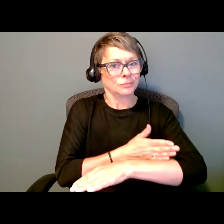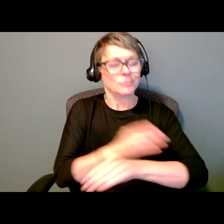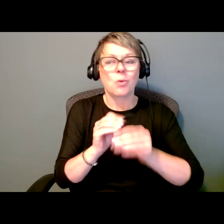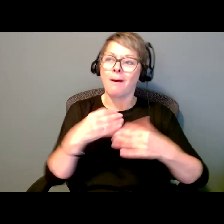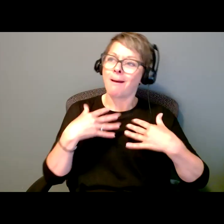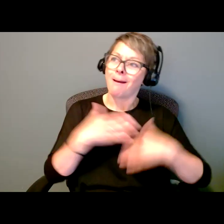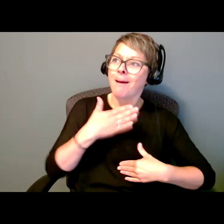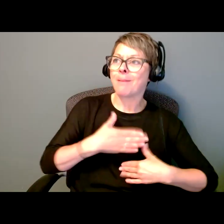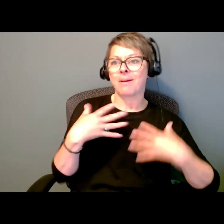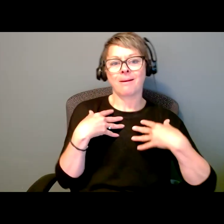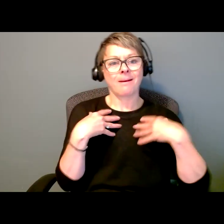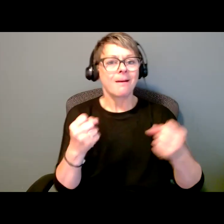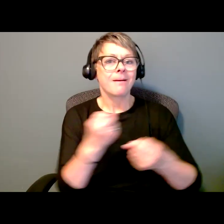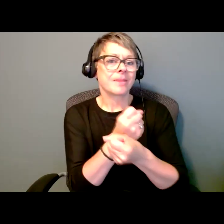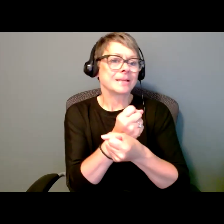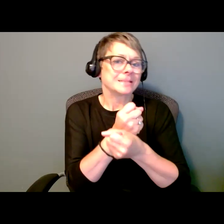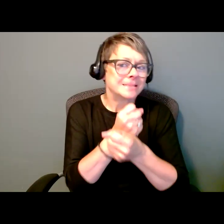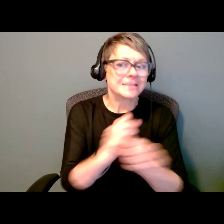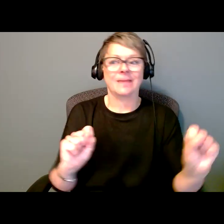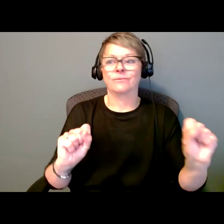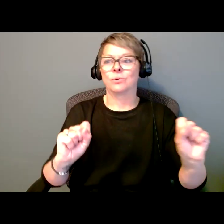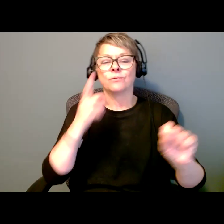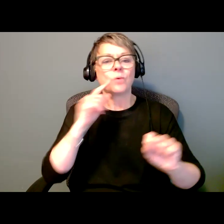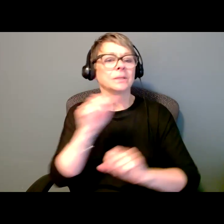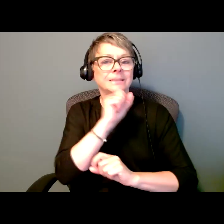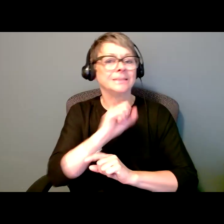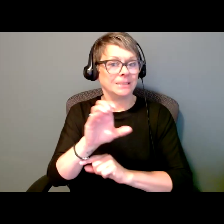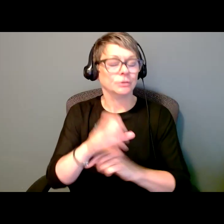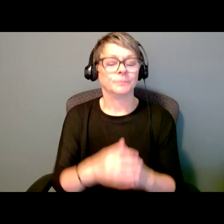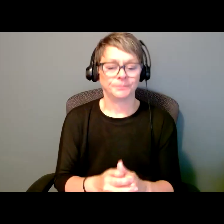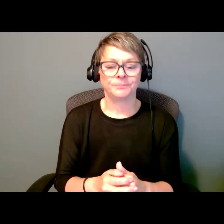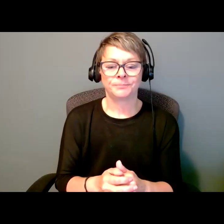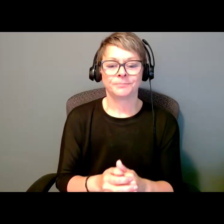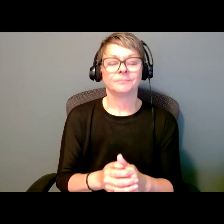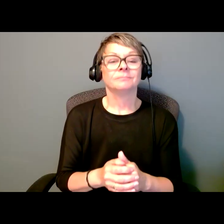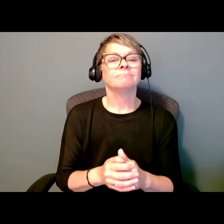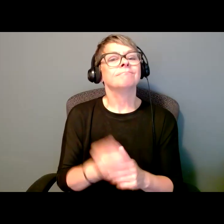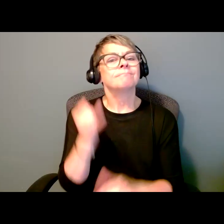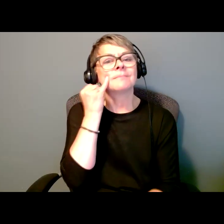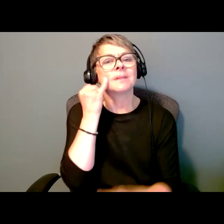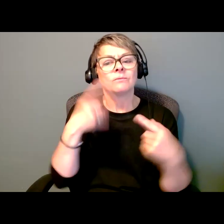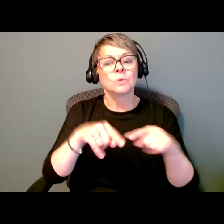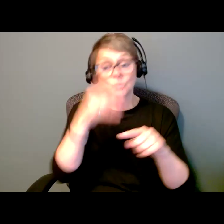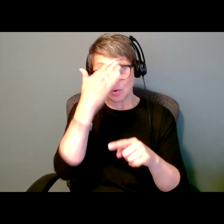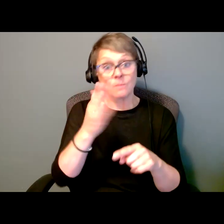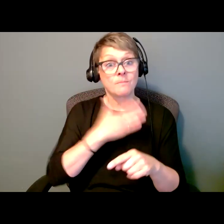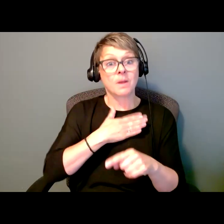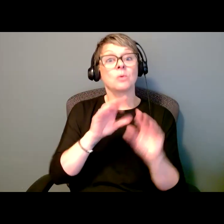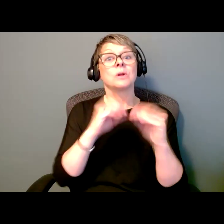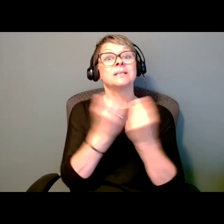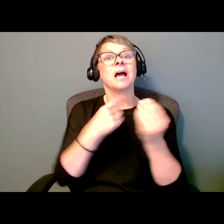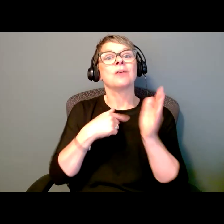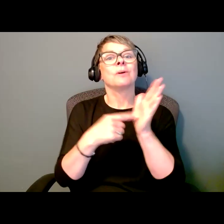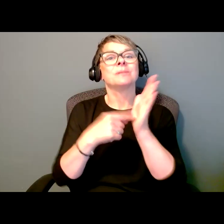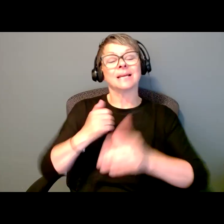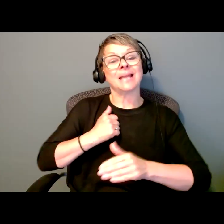safer aging, no matter where we are in the country. If you are not familiar with my organization, I represent the